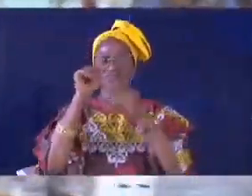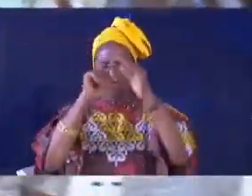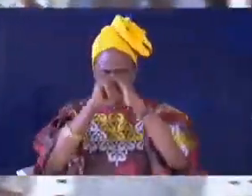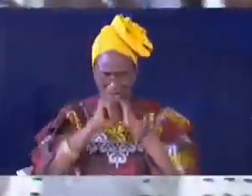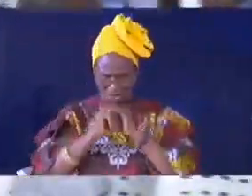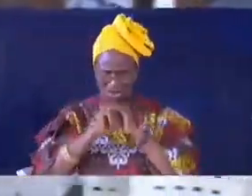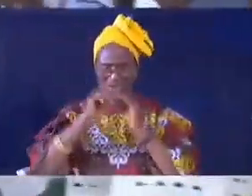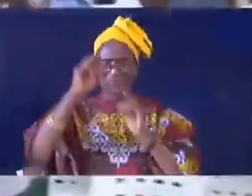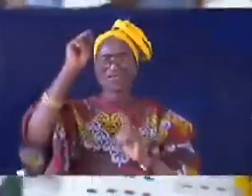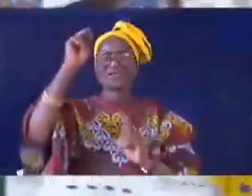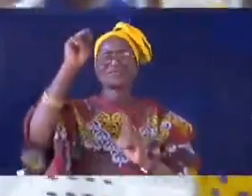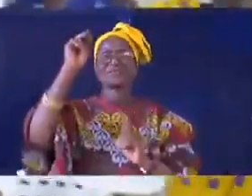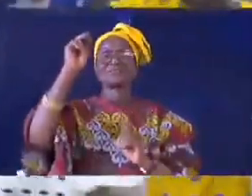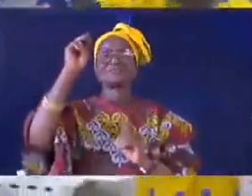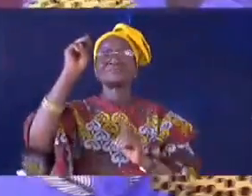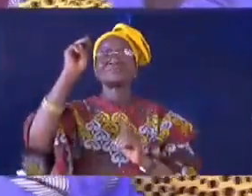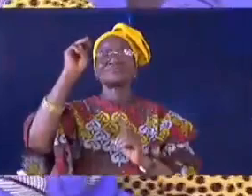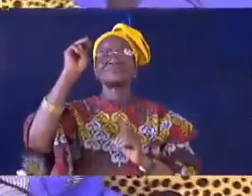Worship him.